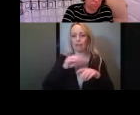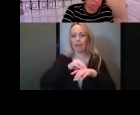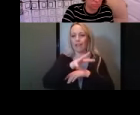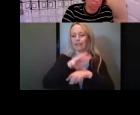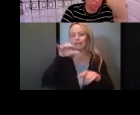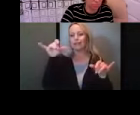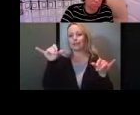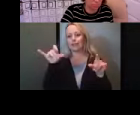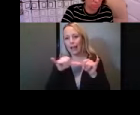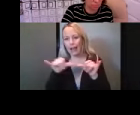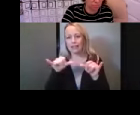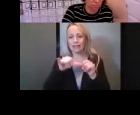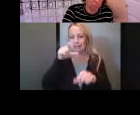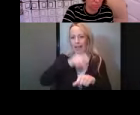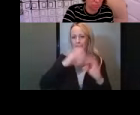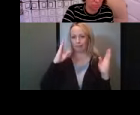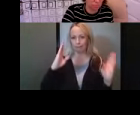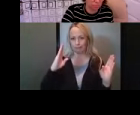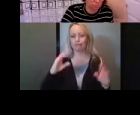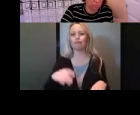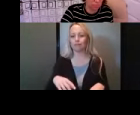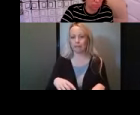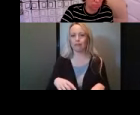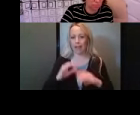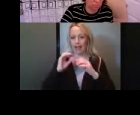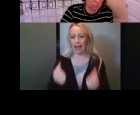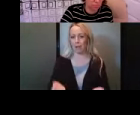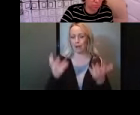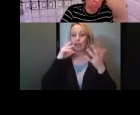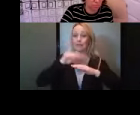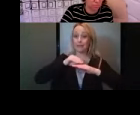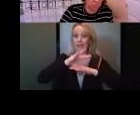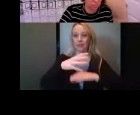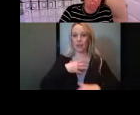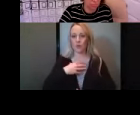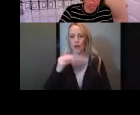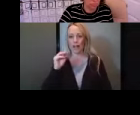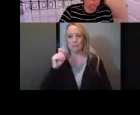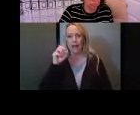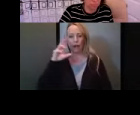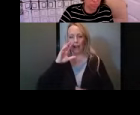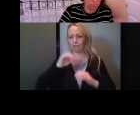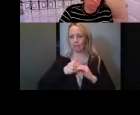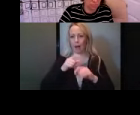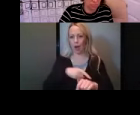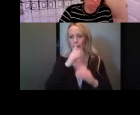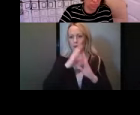scale. How much can we influence changes, for example, in the white matter and over what time scale?